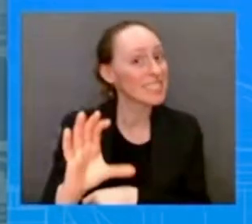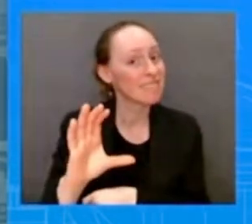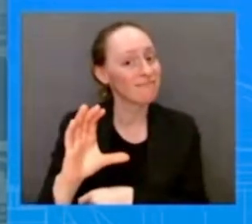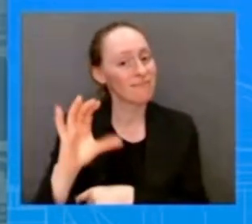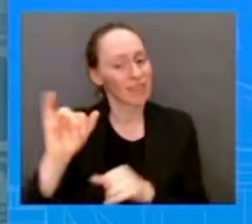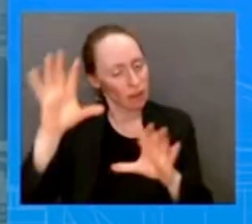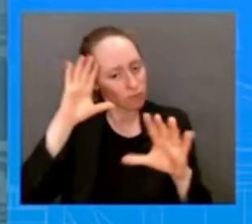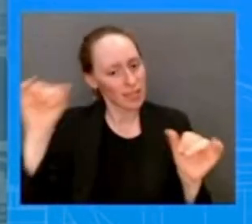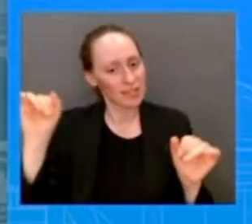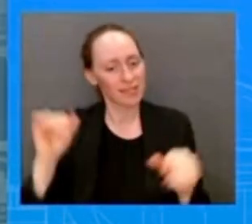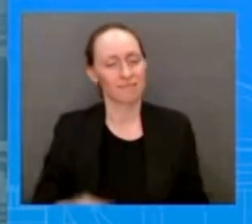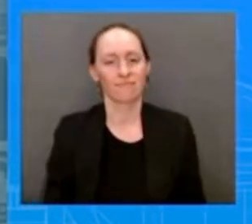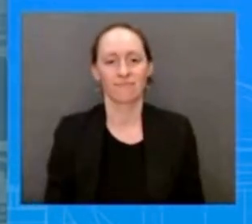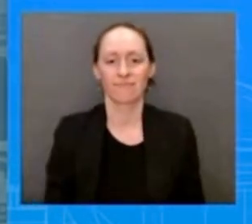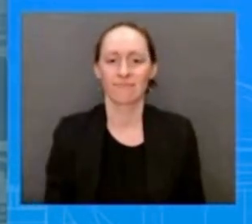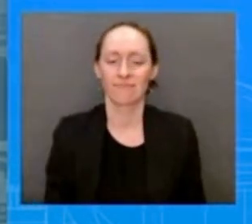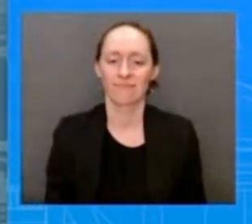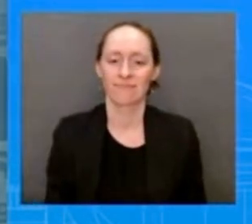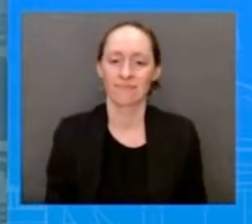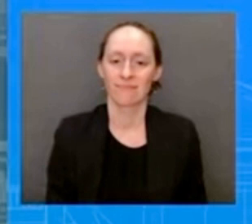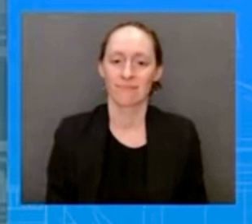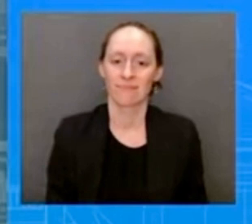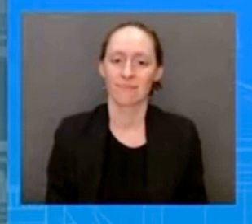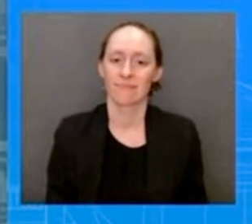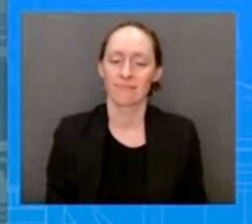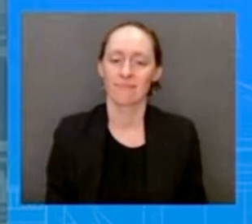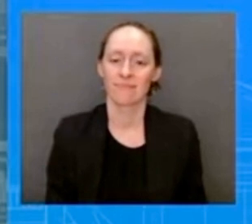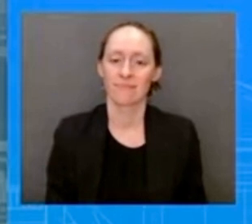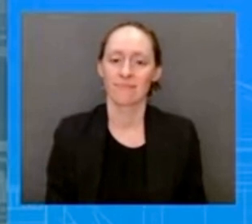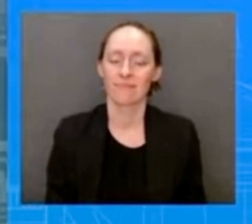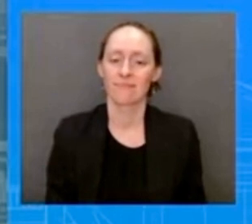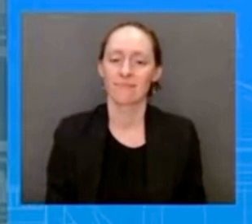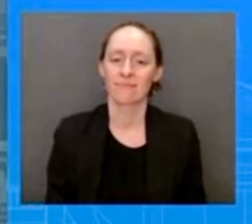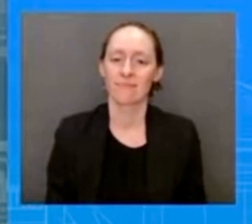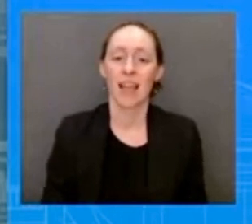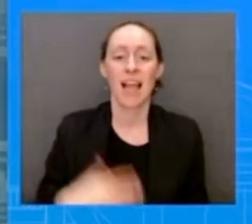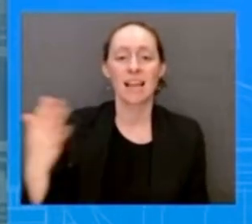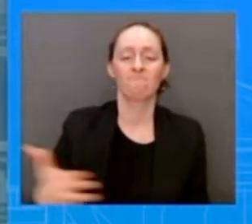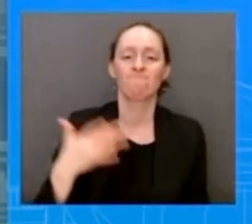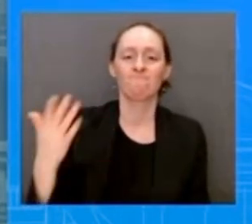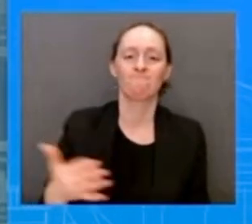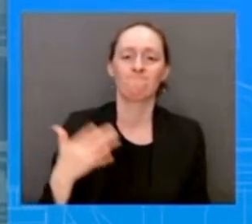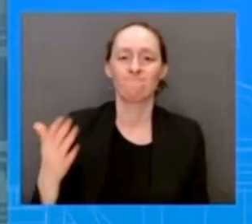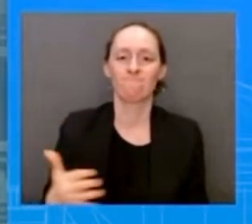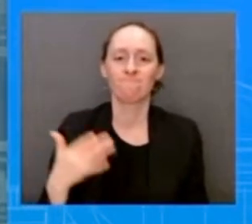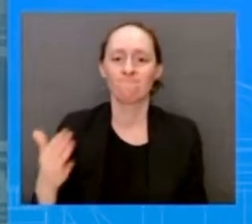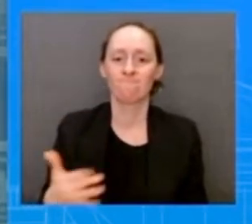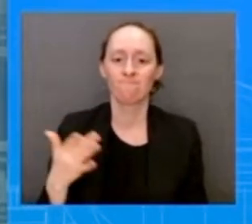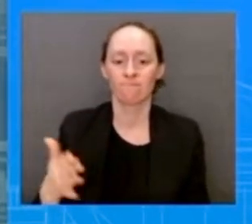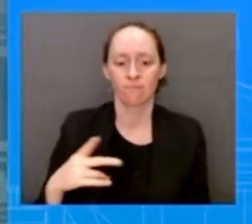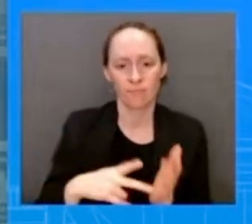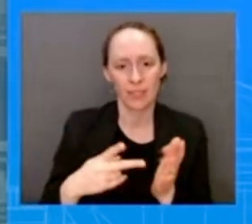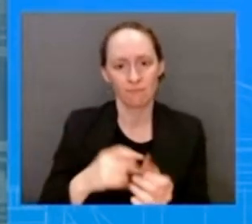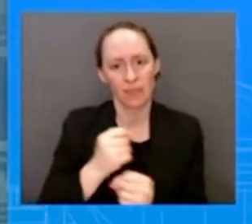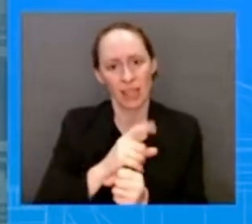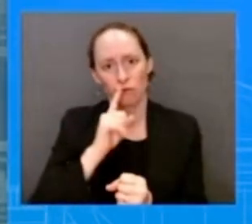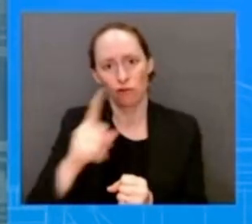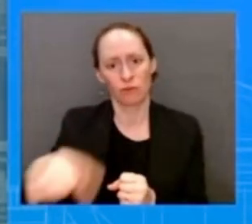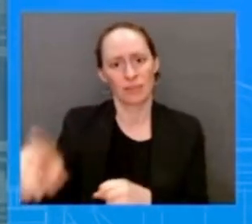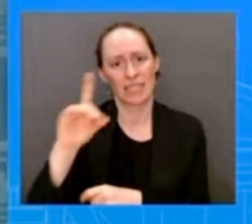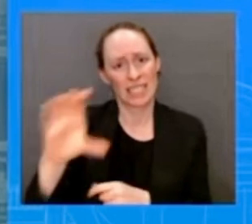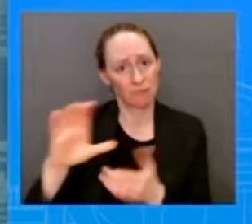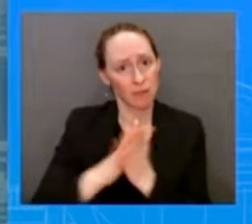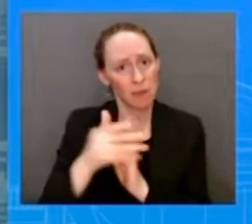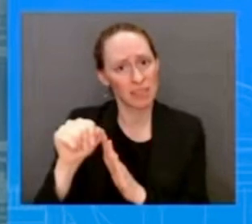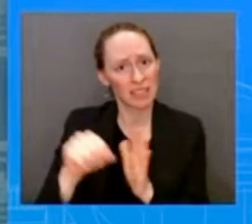to call on making sure that D.C. is indeed a statehood. So this has been presented to him. He's going to